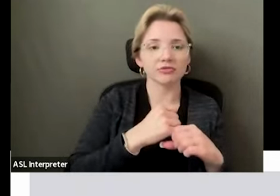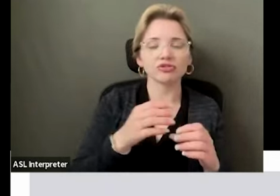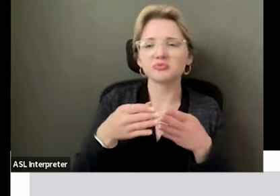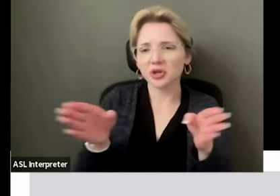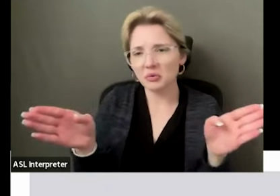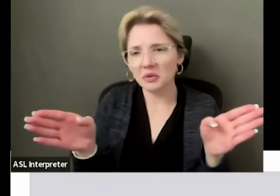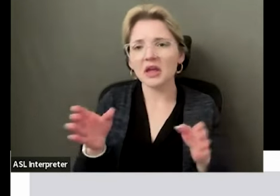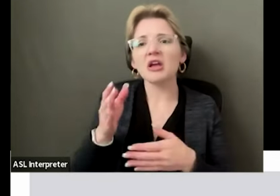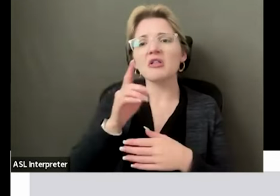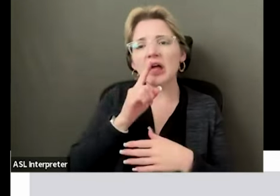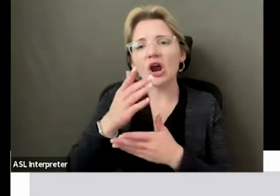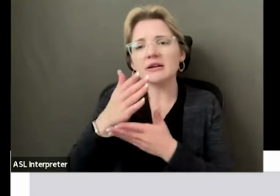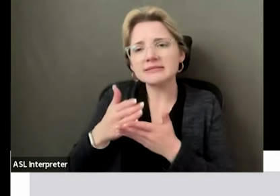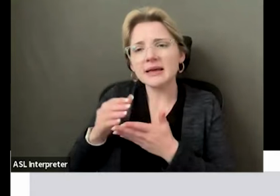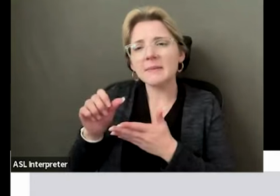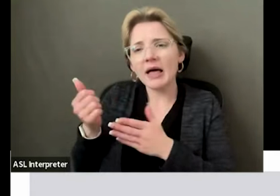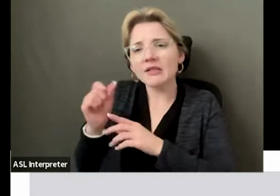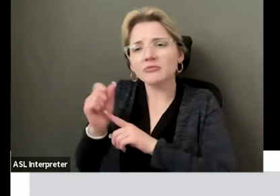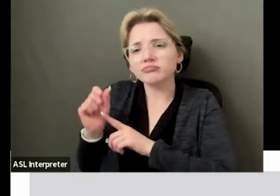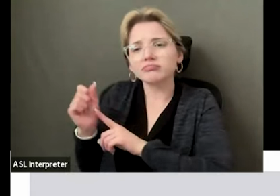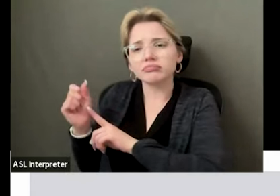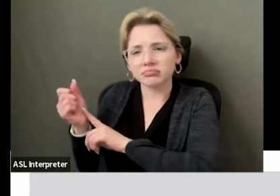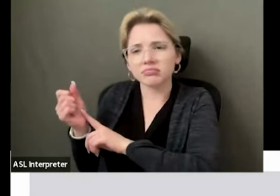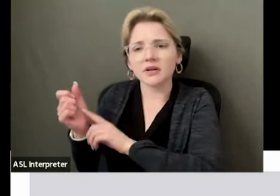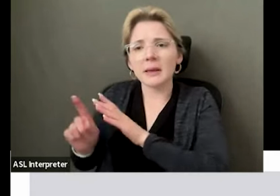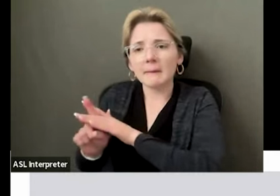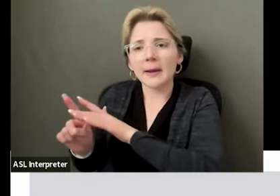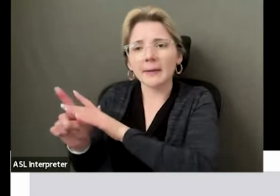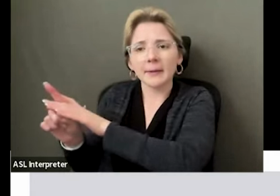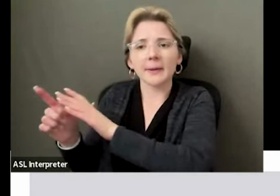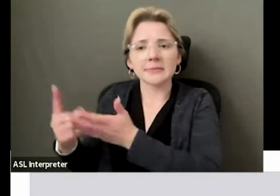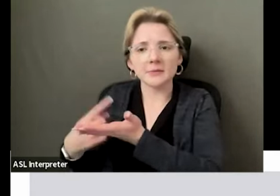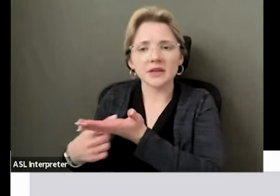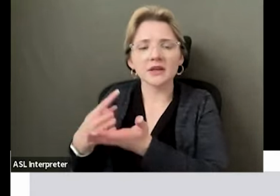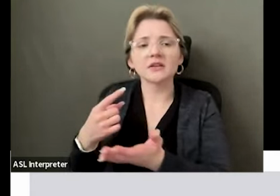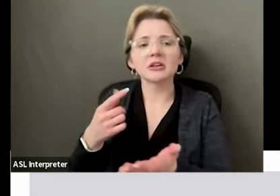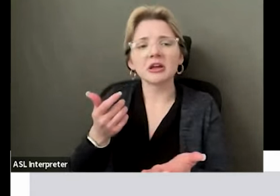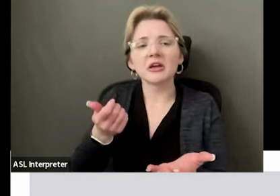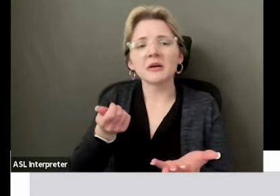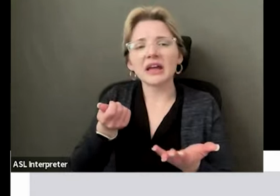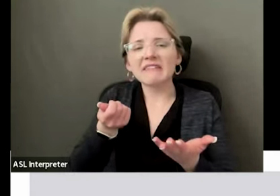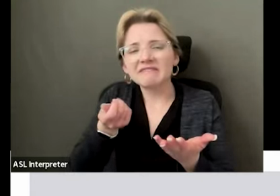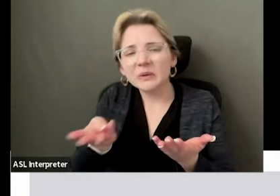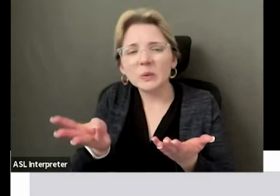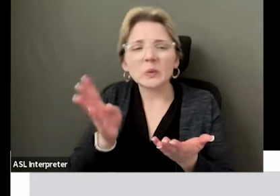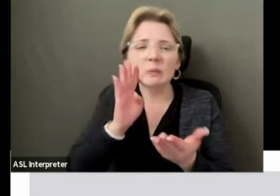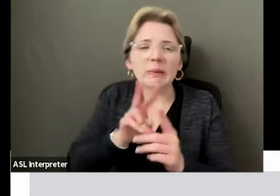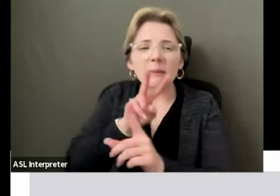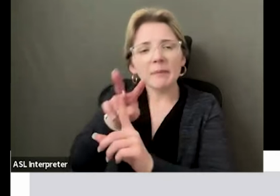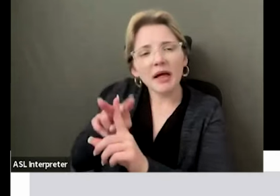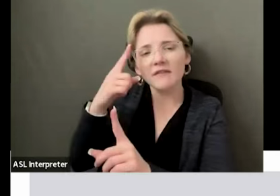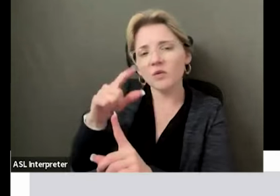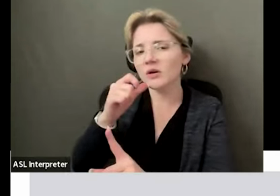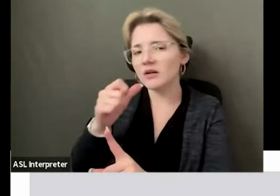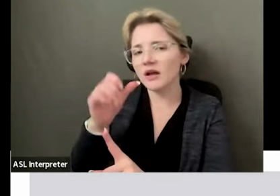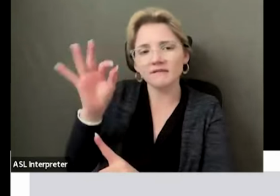some smaller, not smaller, but a few of them that apply to non-federally assisted housing in